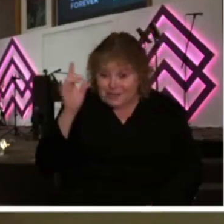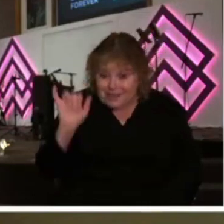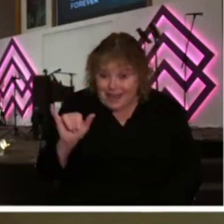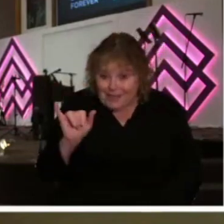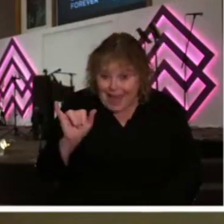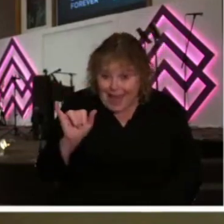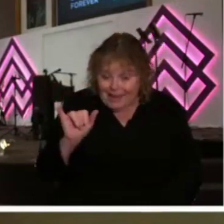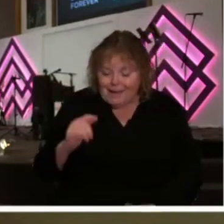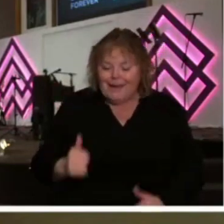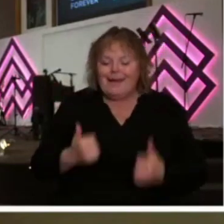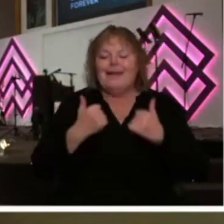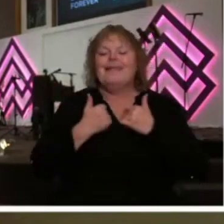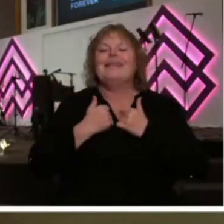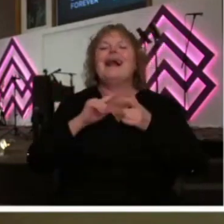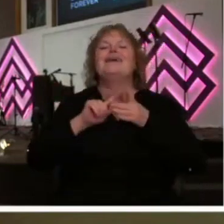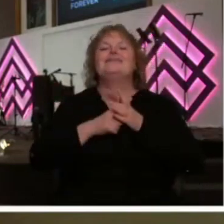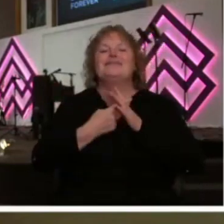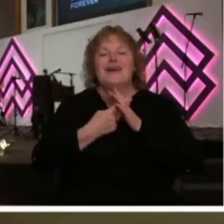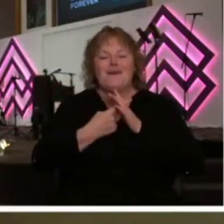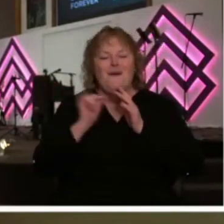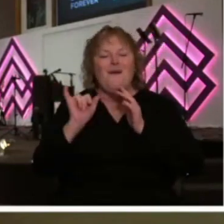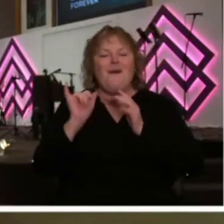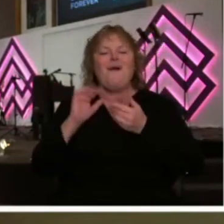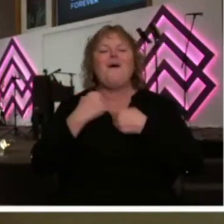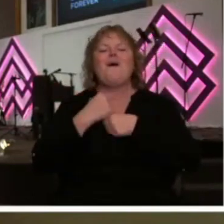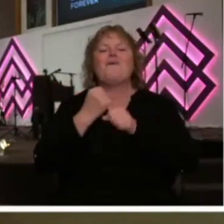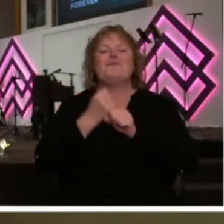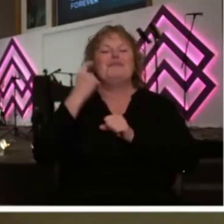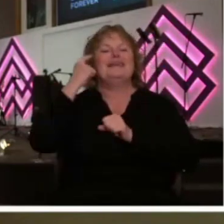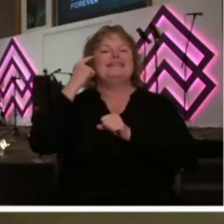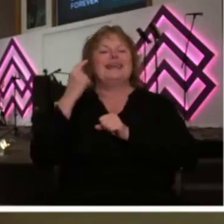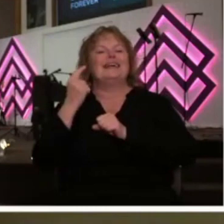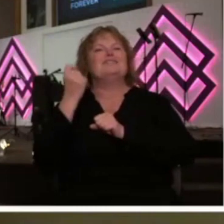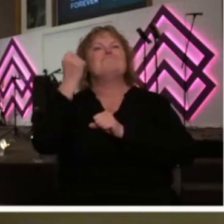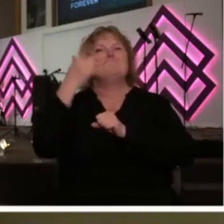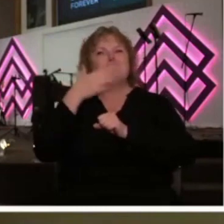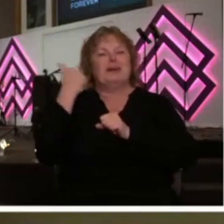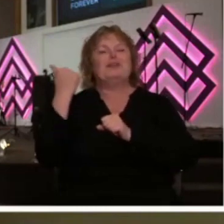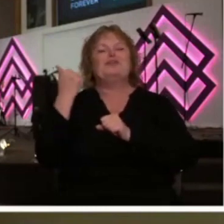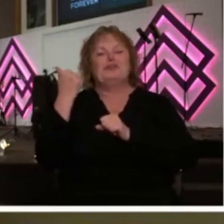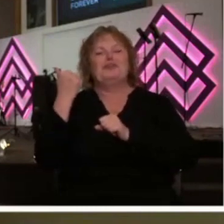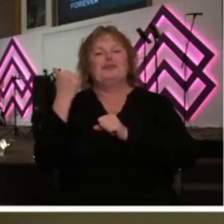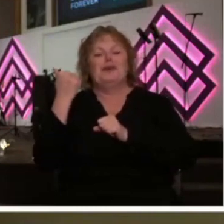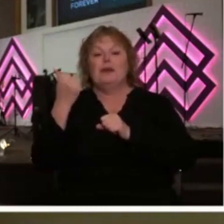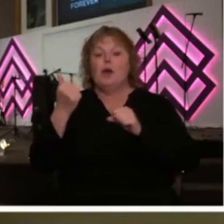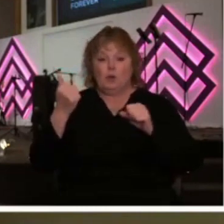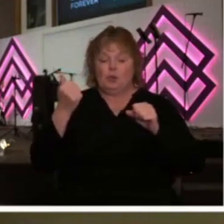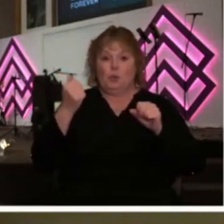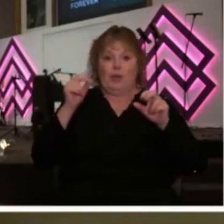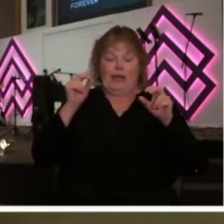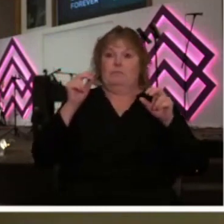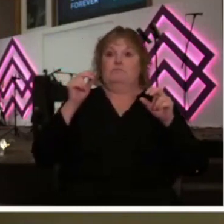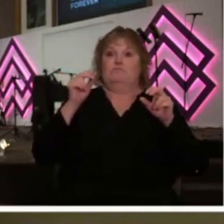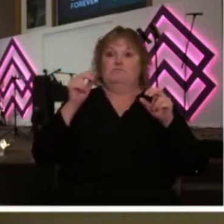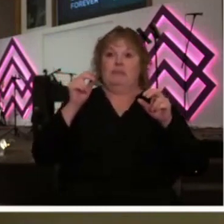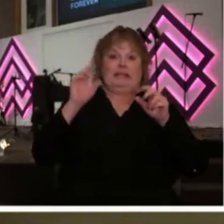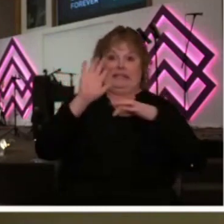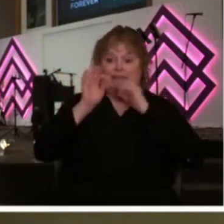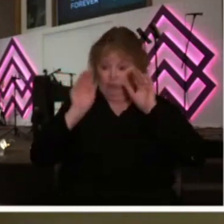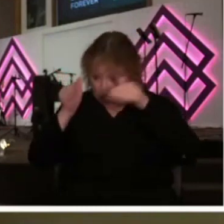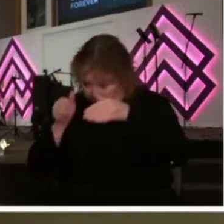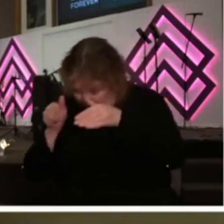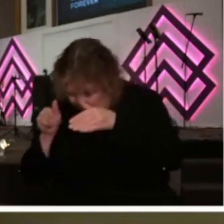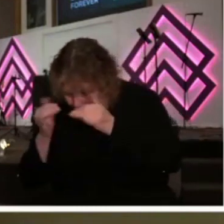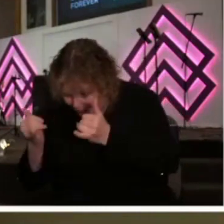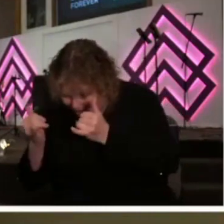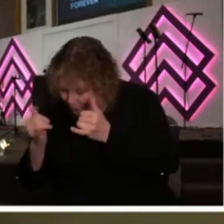story, life begins to make sense to you. So when you look at the big picture and you see that we come into the story after